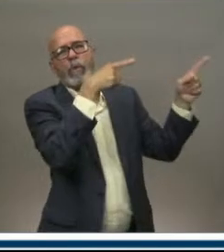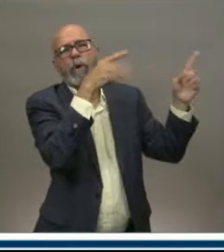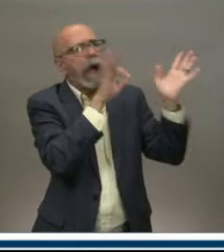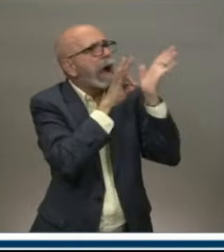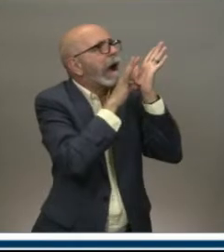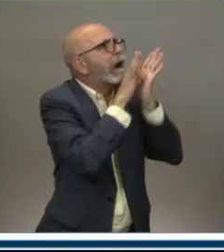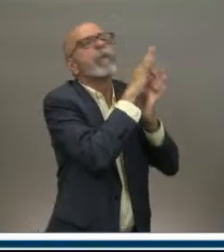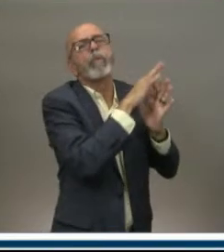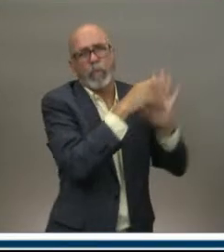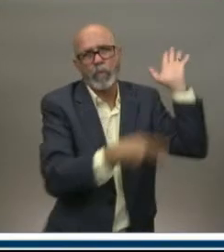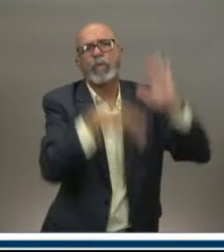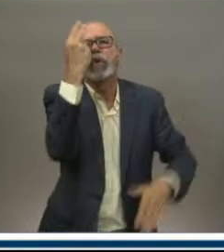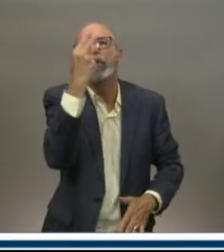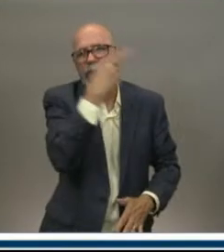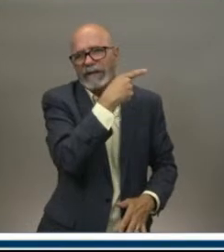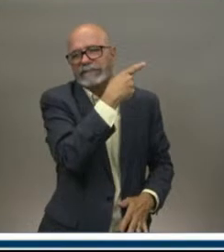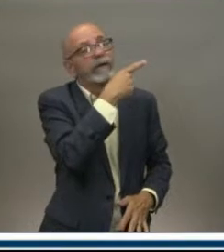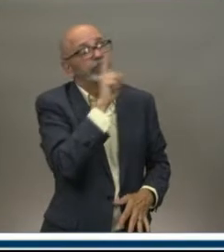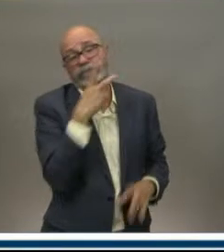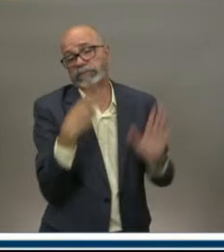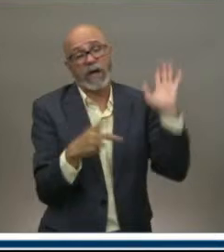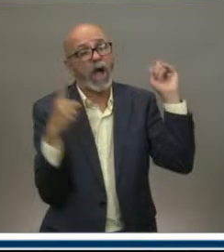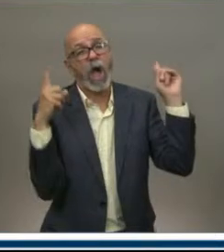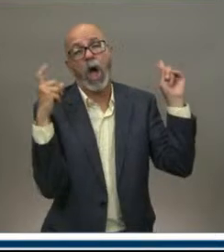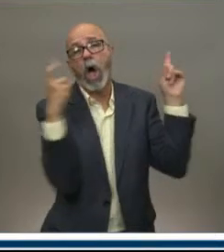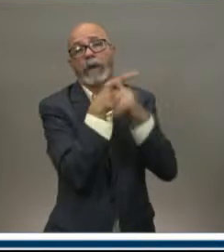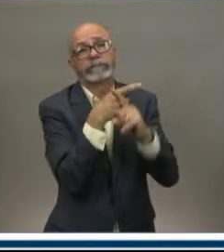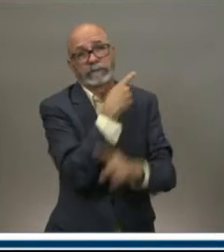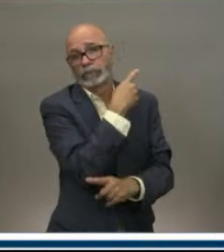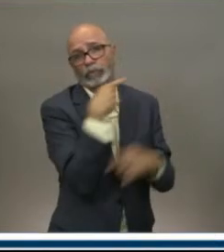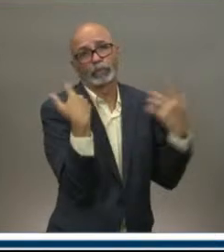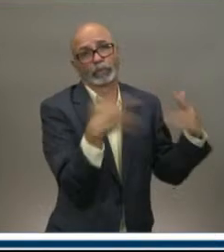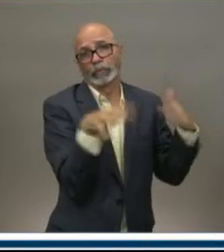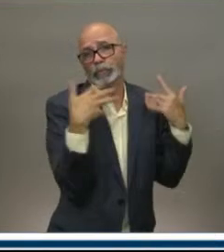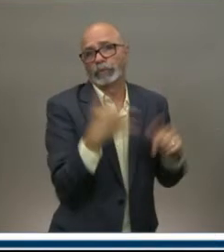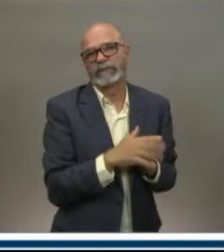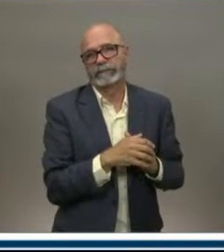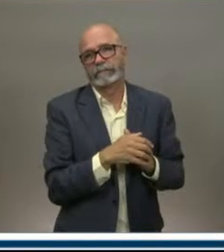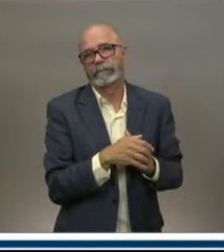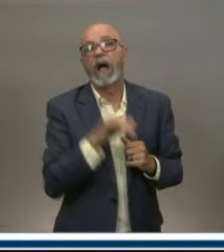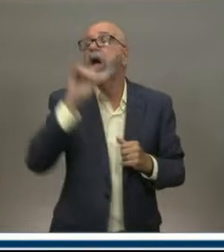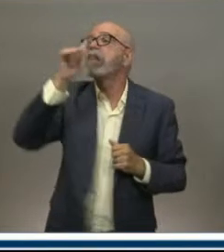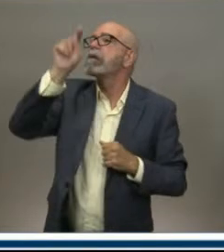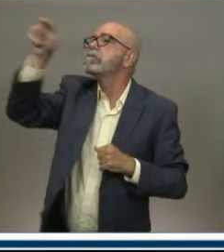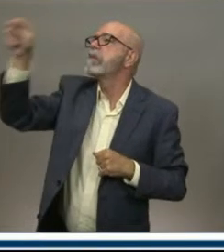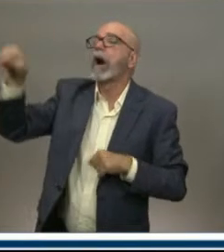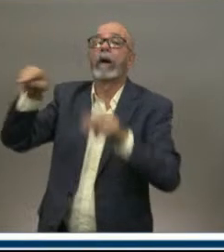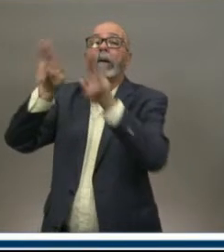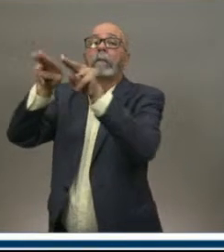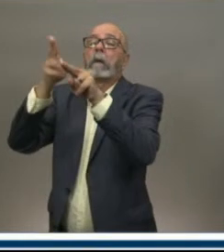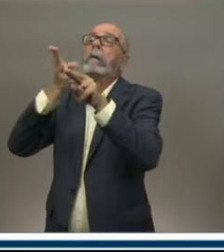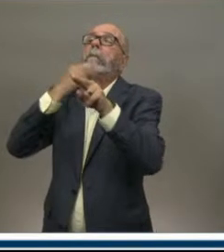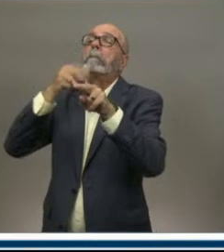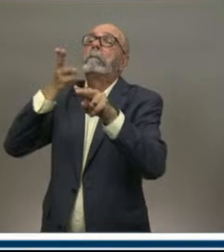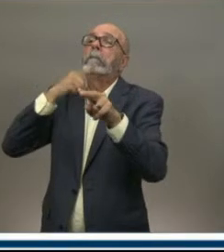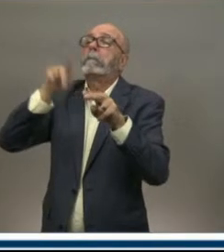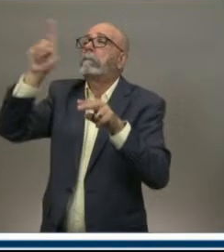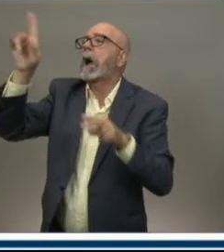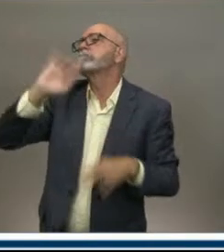leads to increased complexities that smaller facilities wouldn't have necessarily had to manage